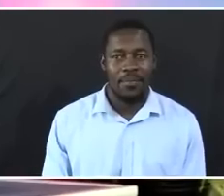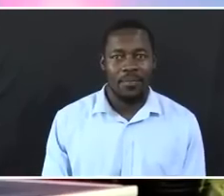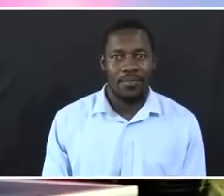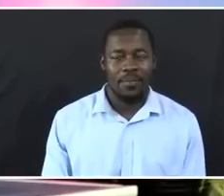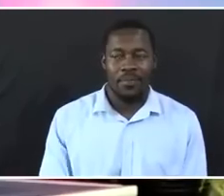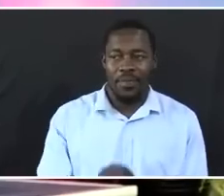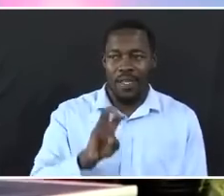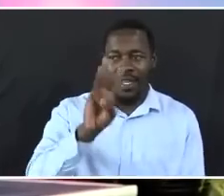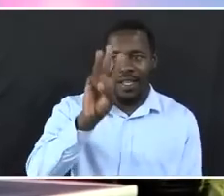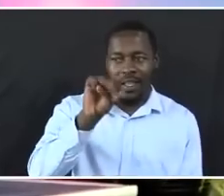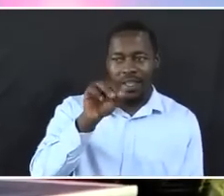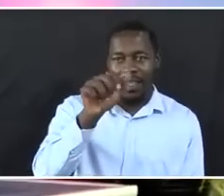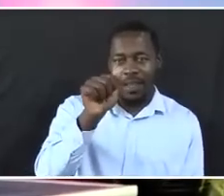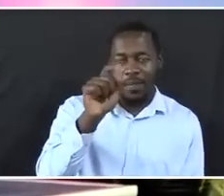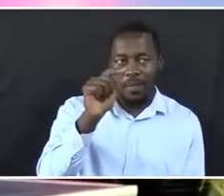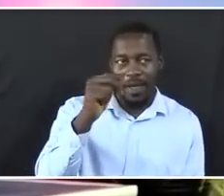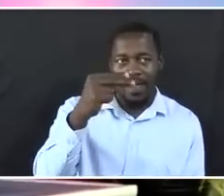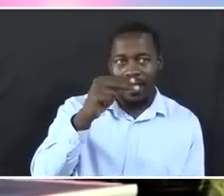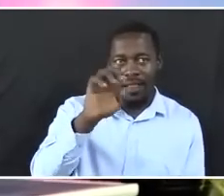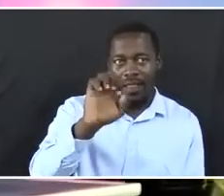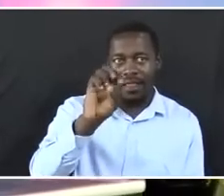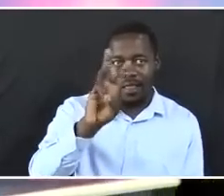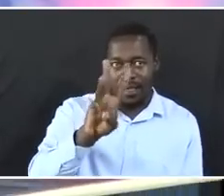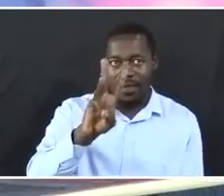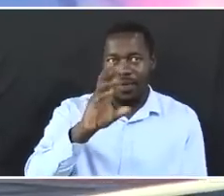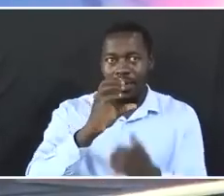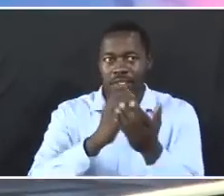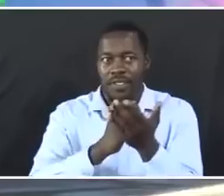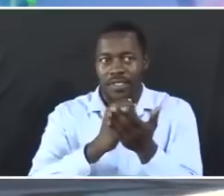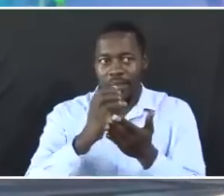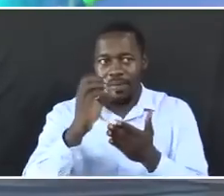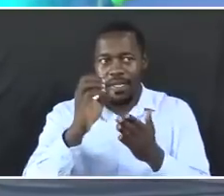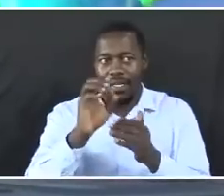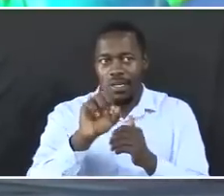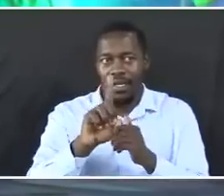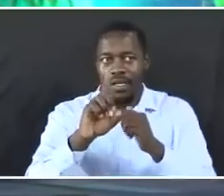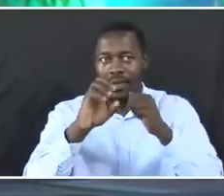Matthew chapter 19.